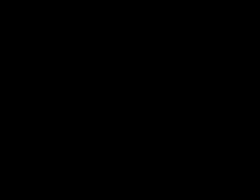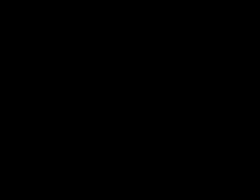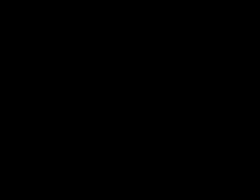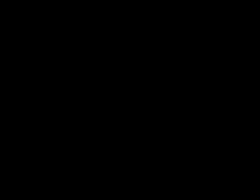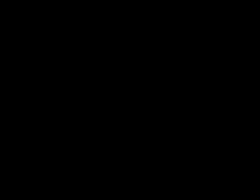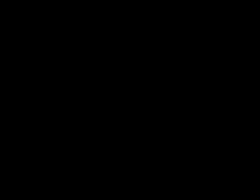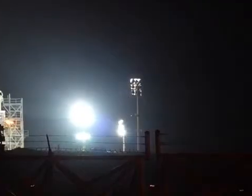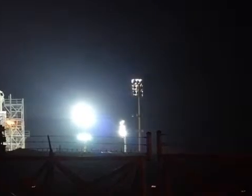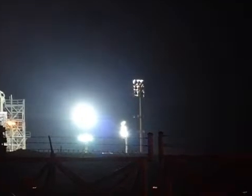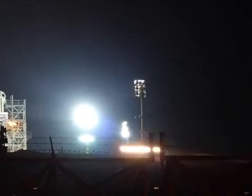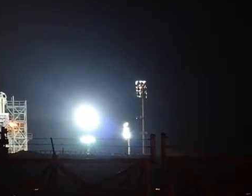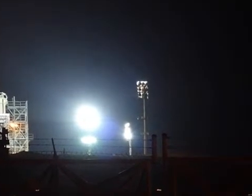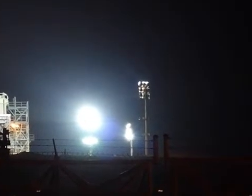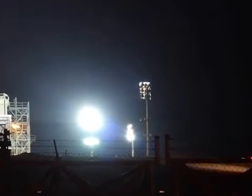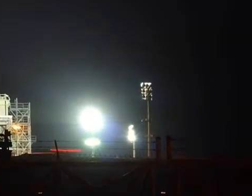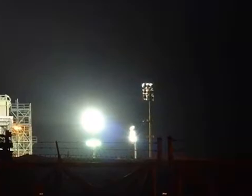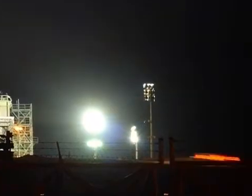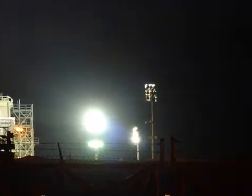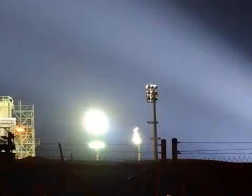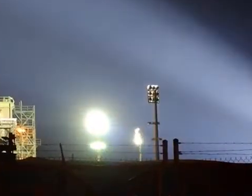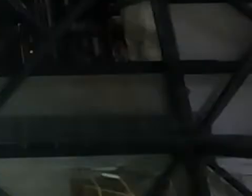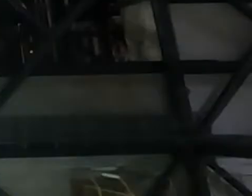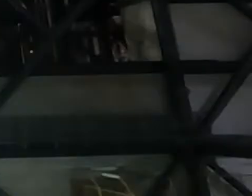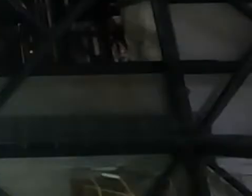And here we go.